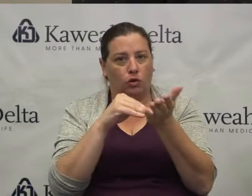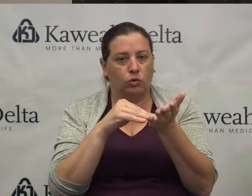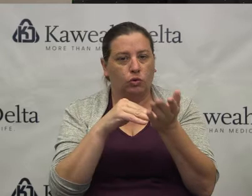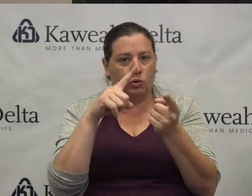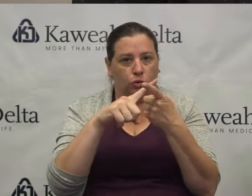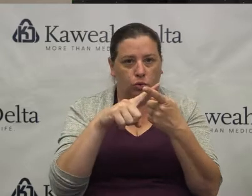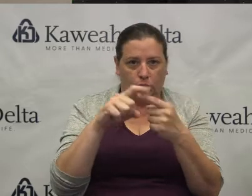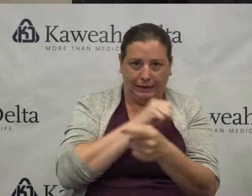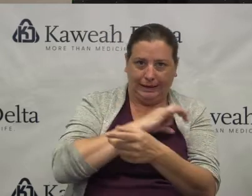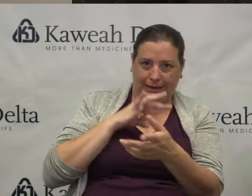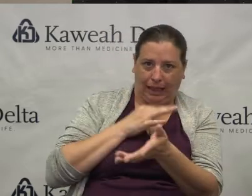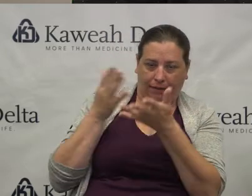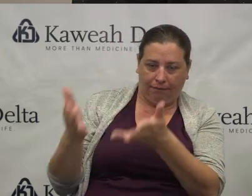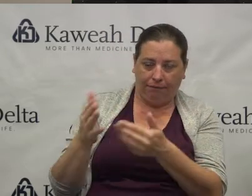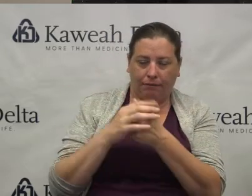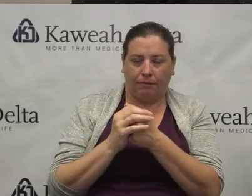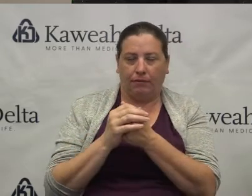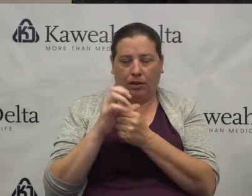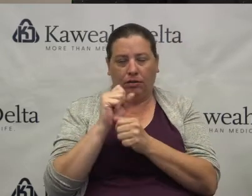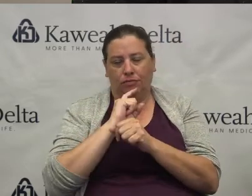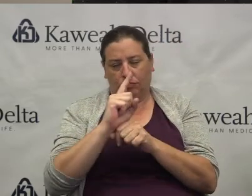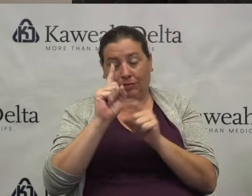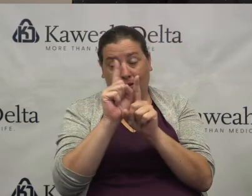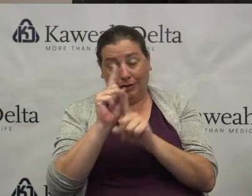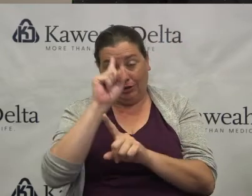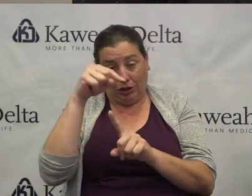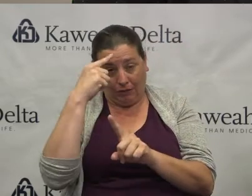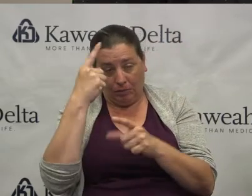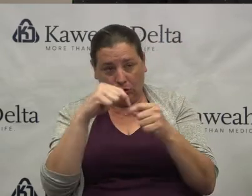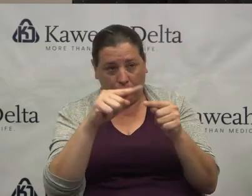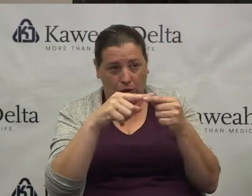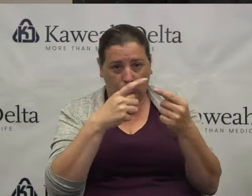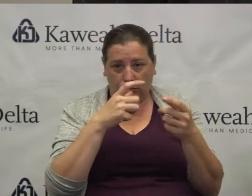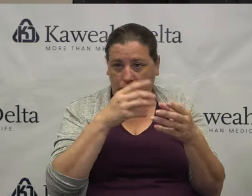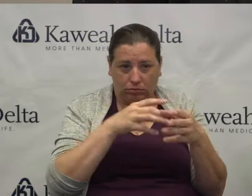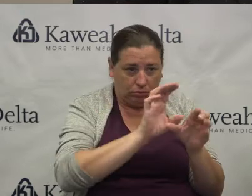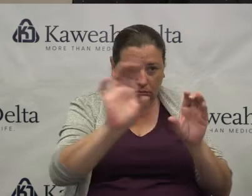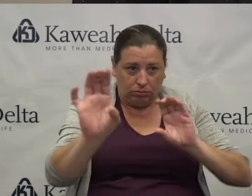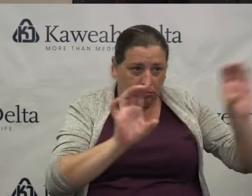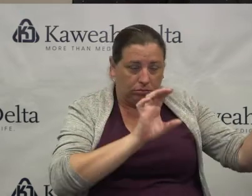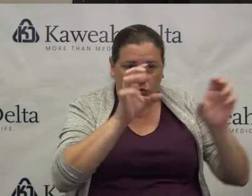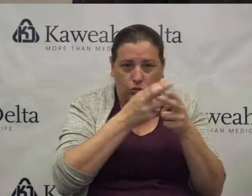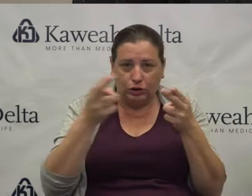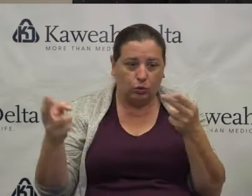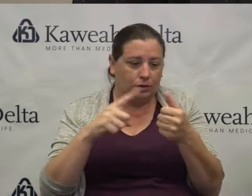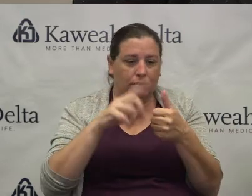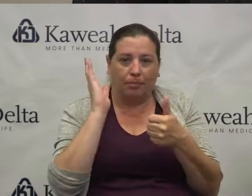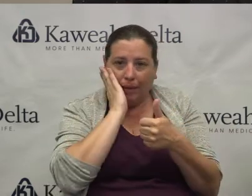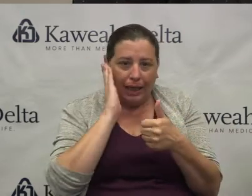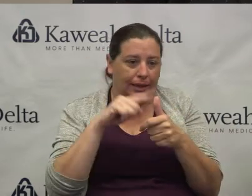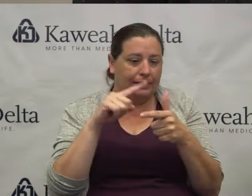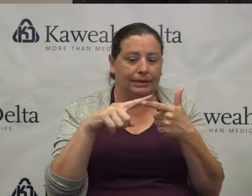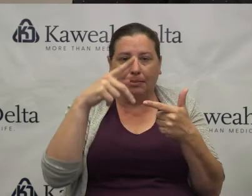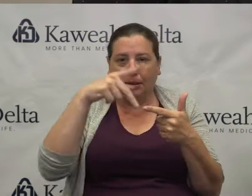as the government is trying to allocate resources, whether it's beds or PPE or ventilators, they want those beds